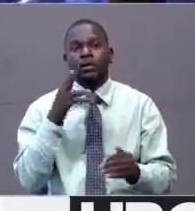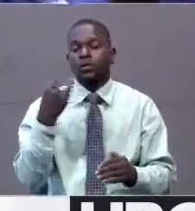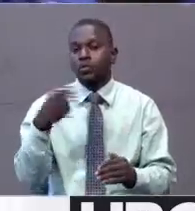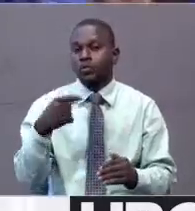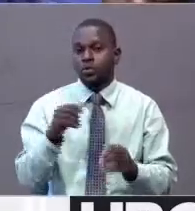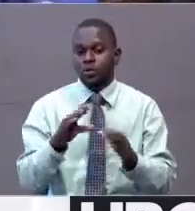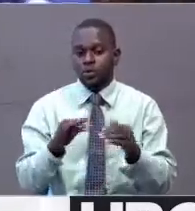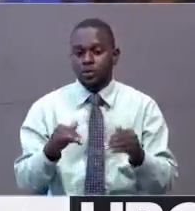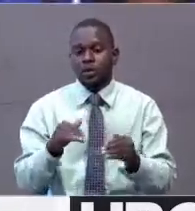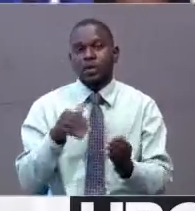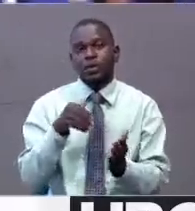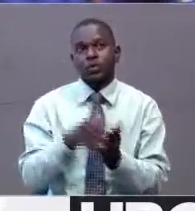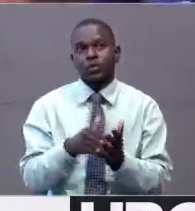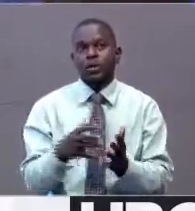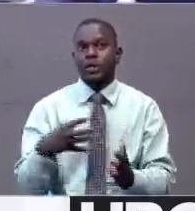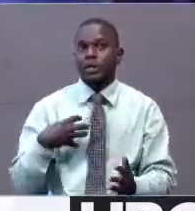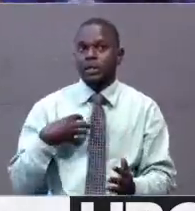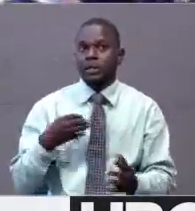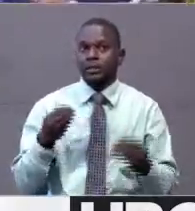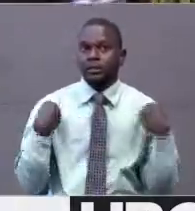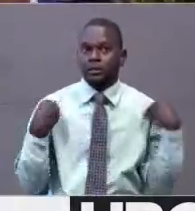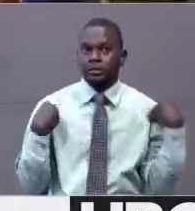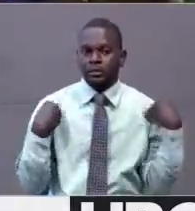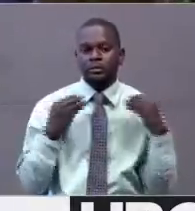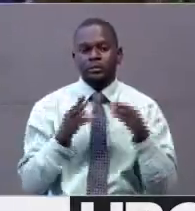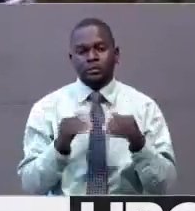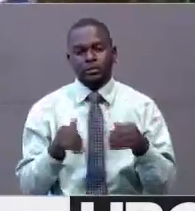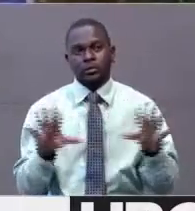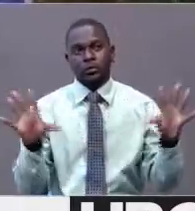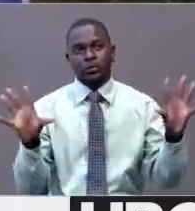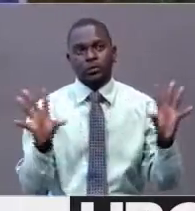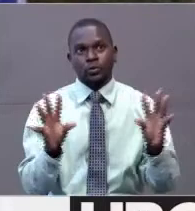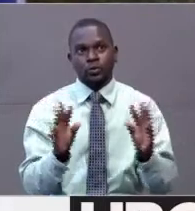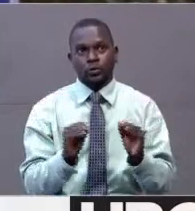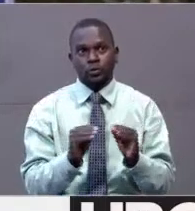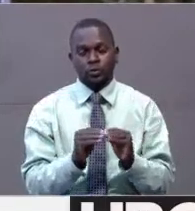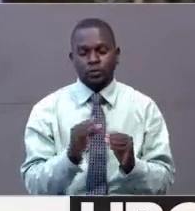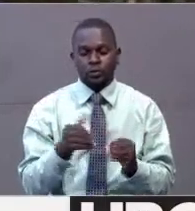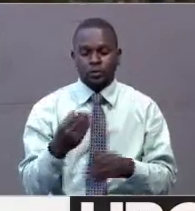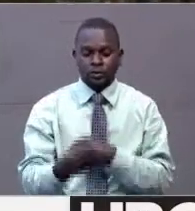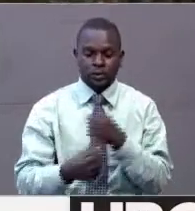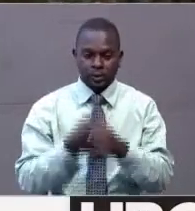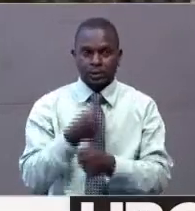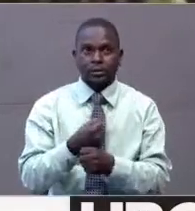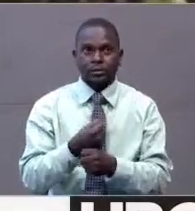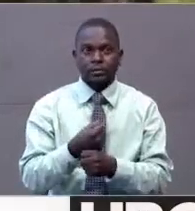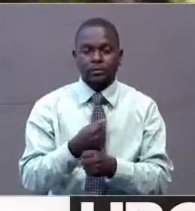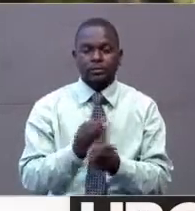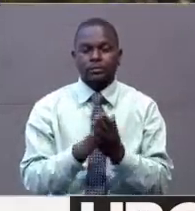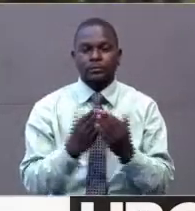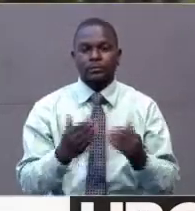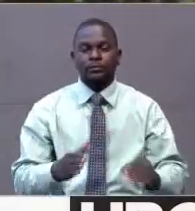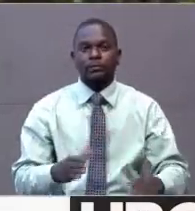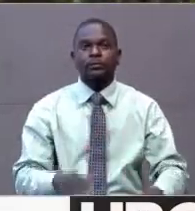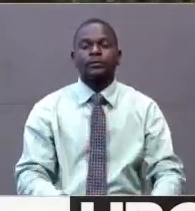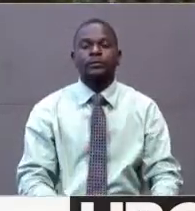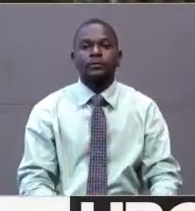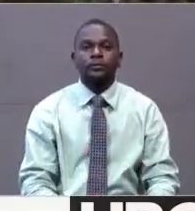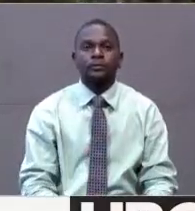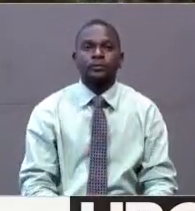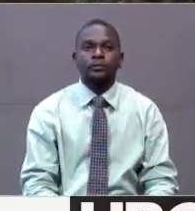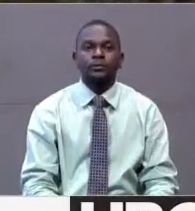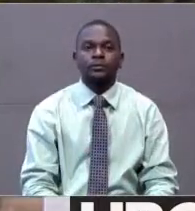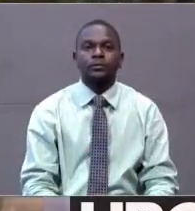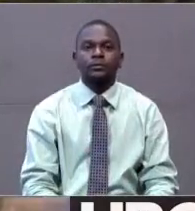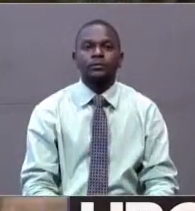qualify for the Commonwealth Games that will climax in Birmingham next year. Helen Barbara Jizamba, reporting